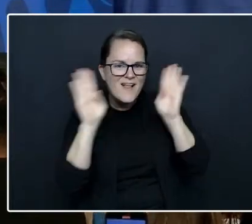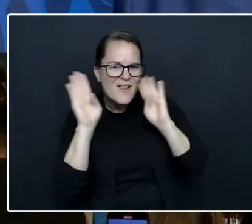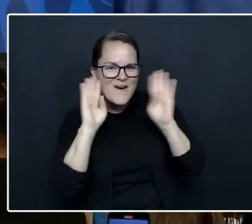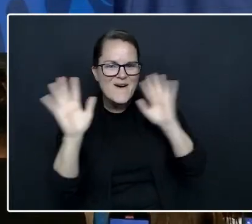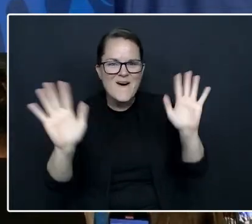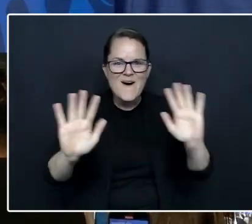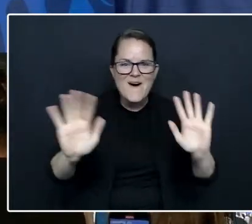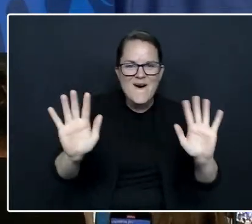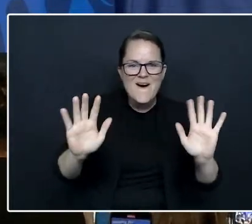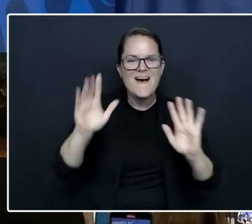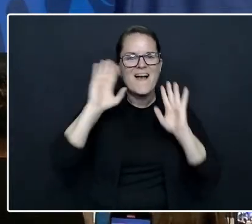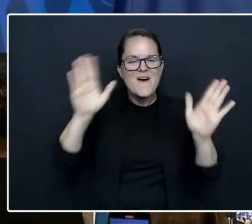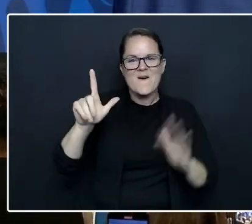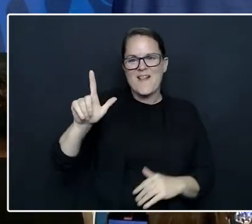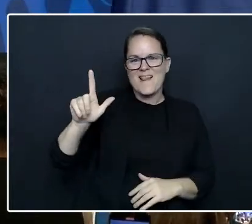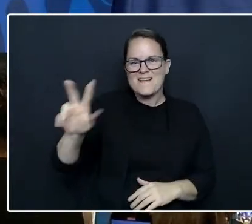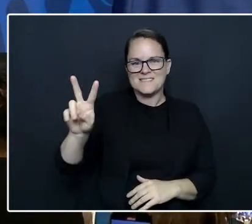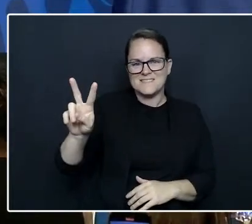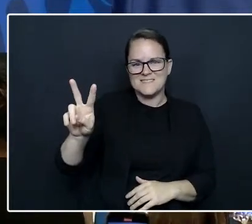Vegas.